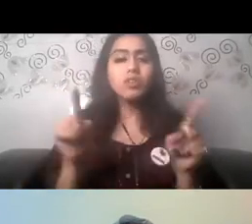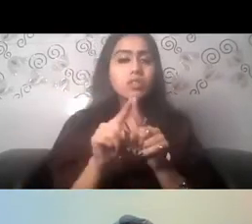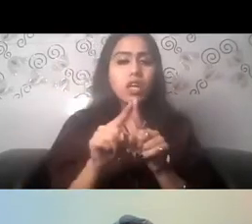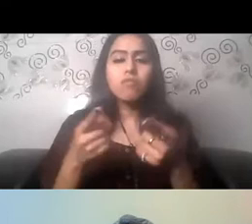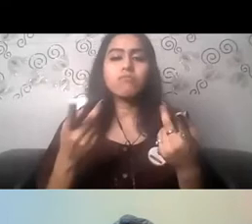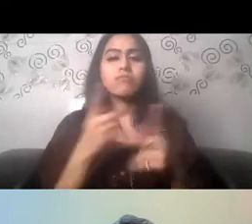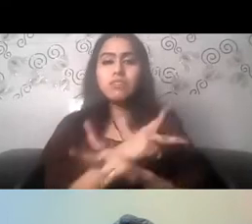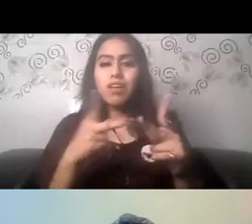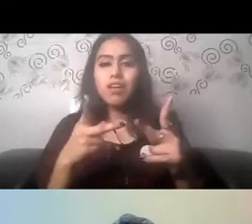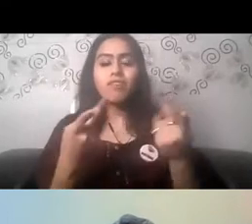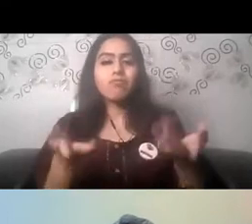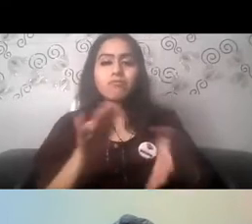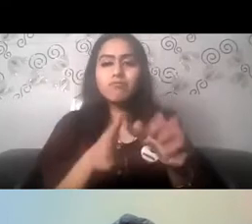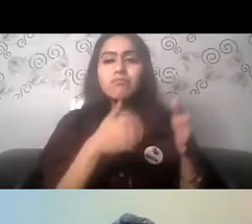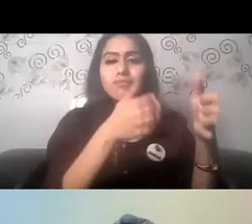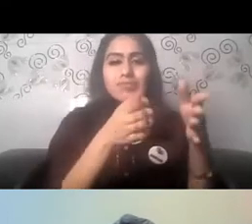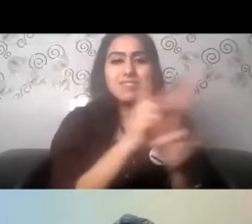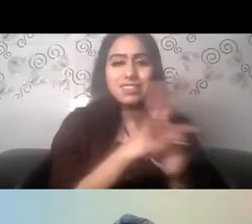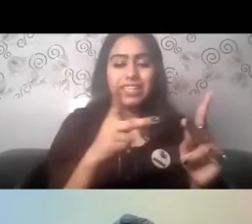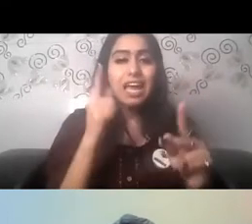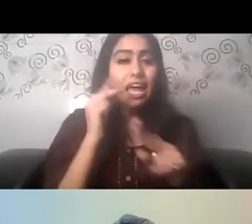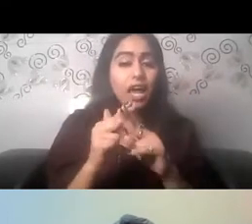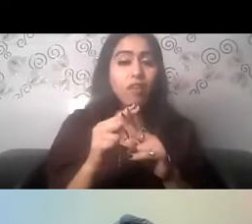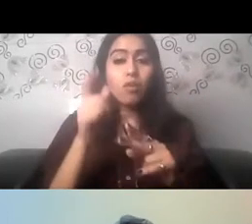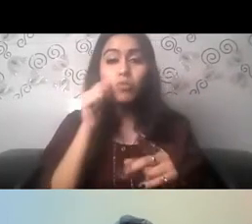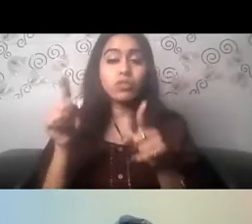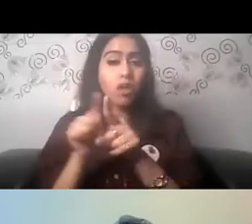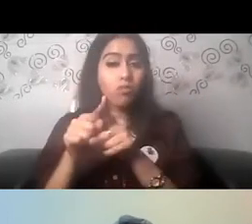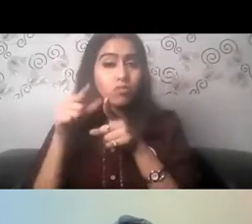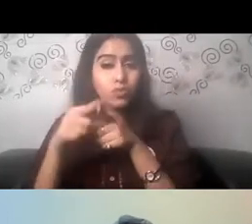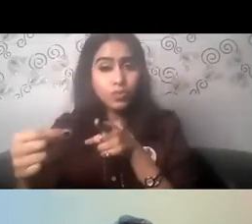services to women, but it was run by men, I think